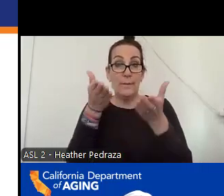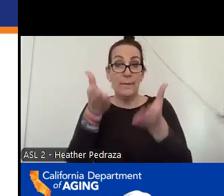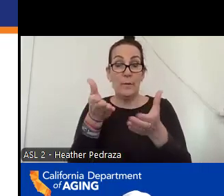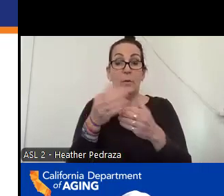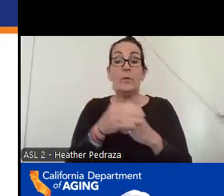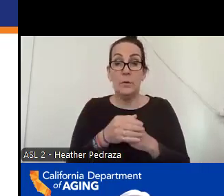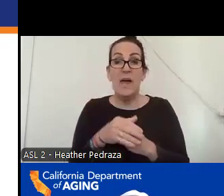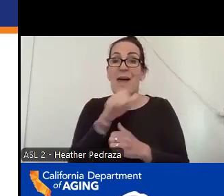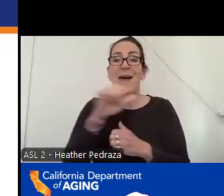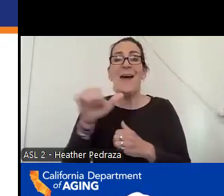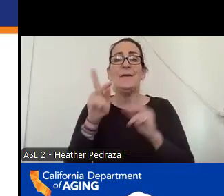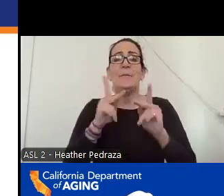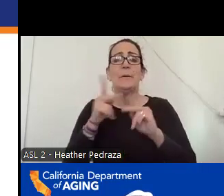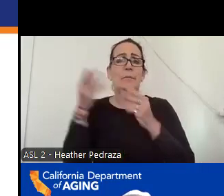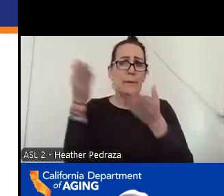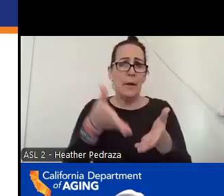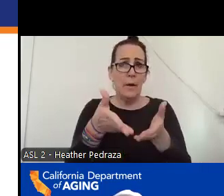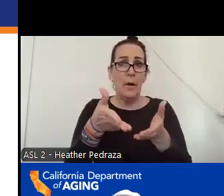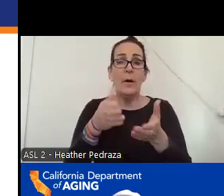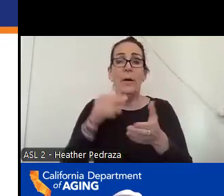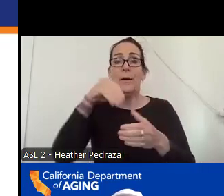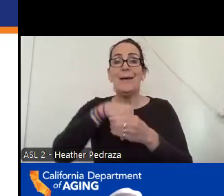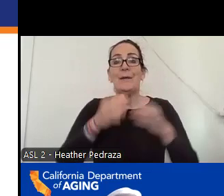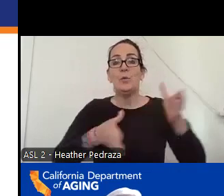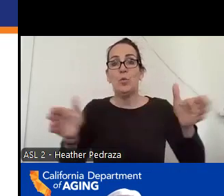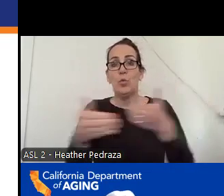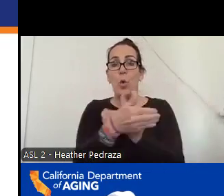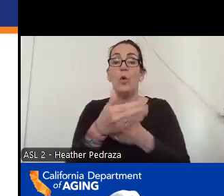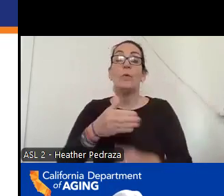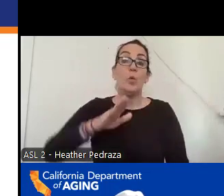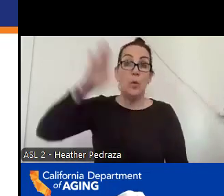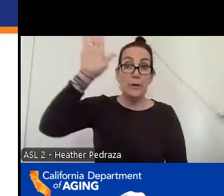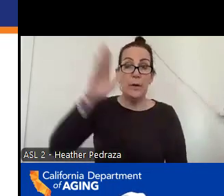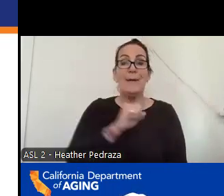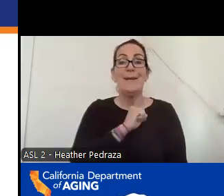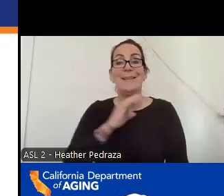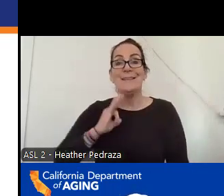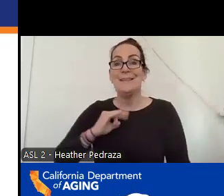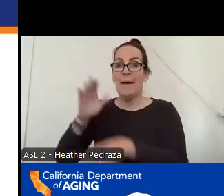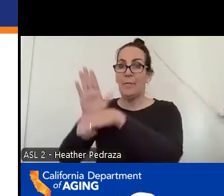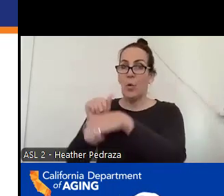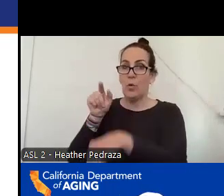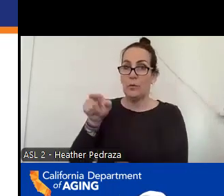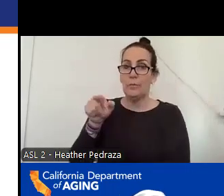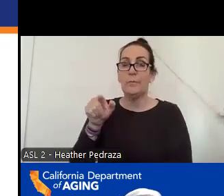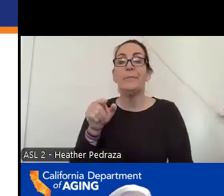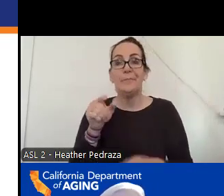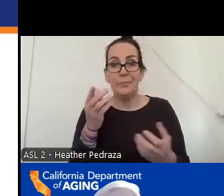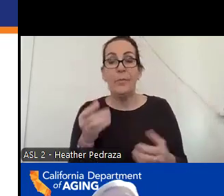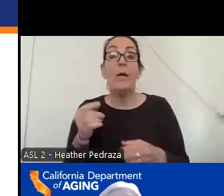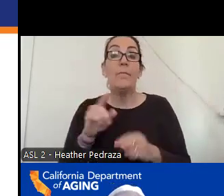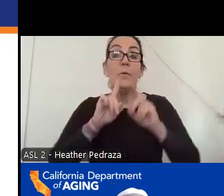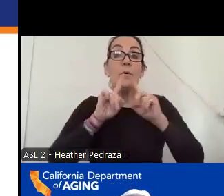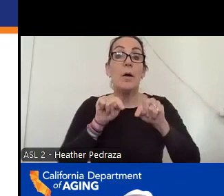our room today, raise your hand and a staff person will call on you. For comments from our